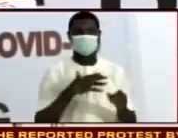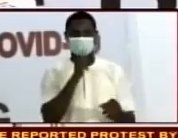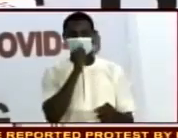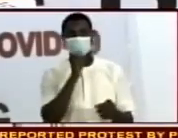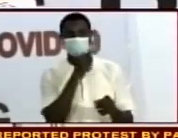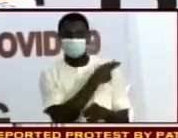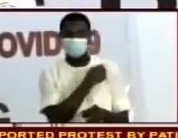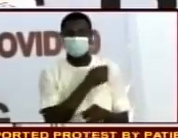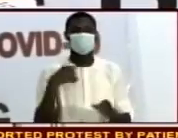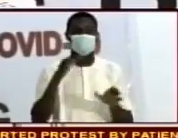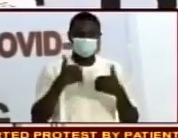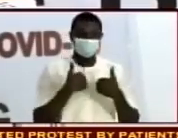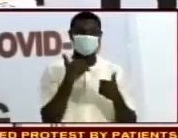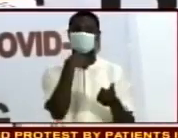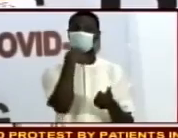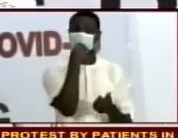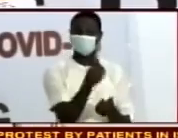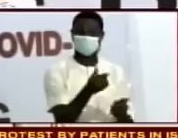the